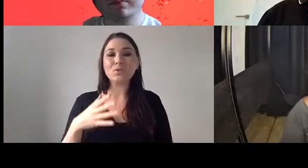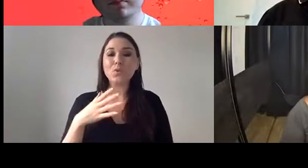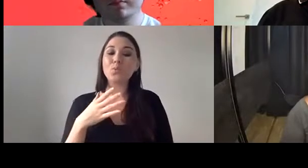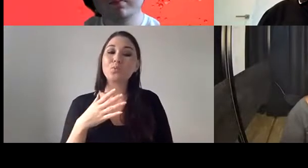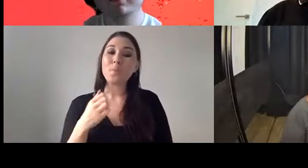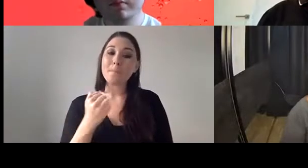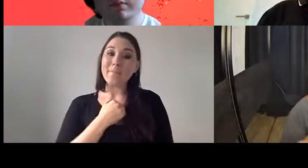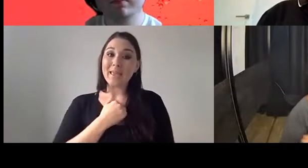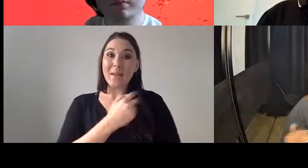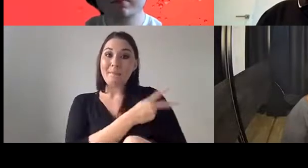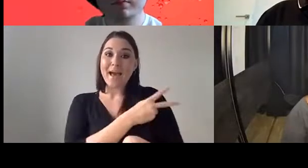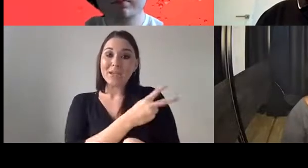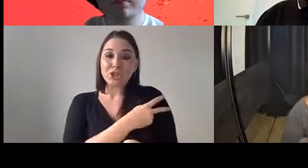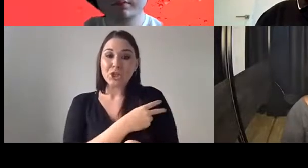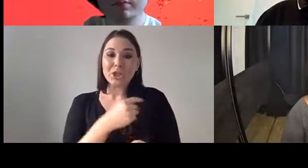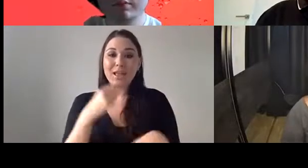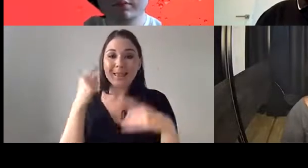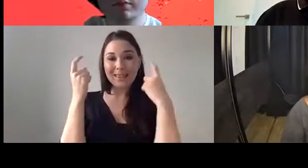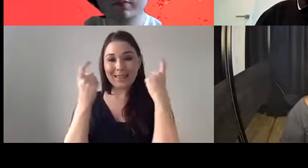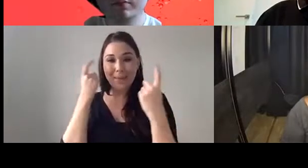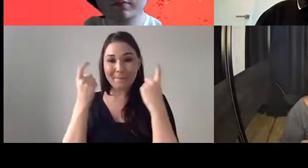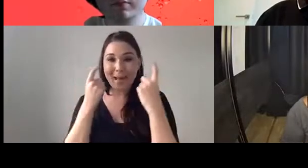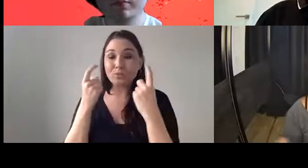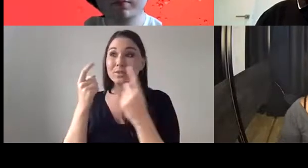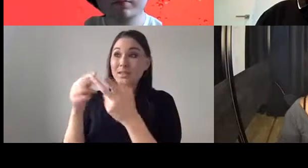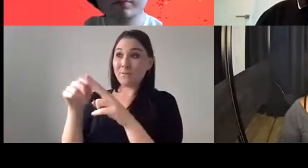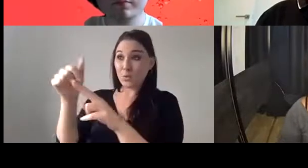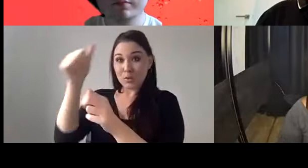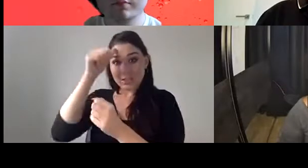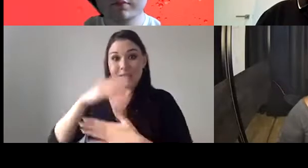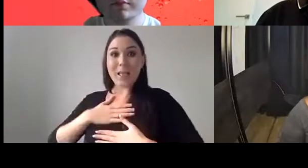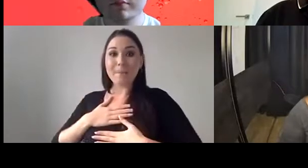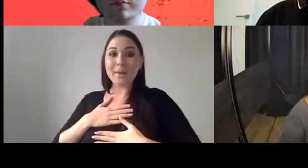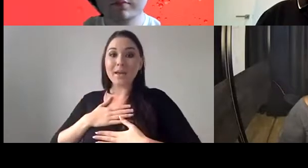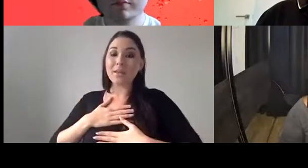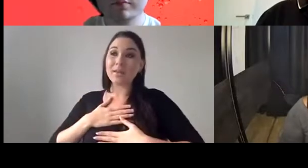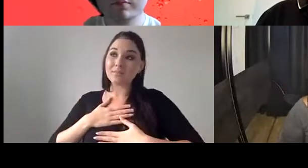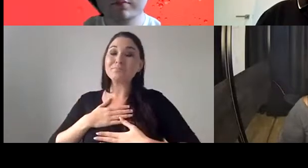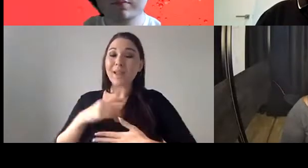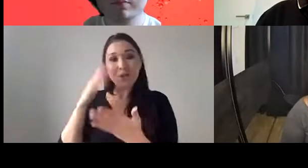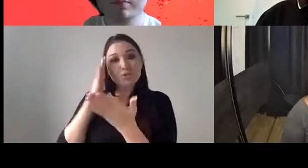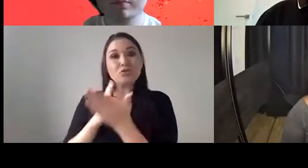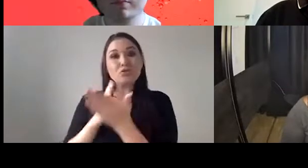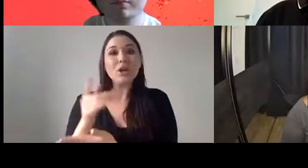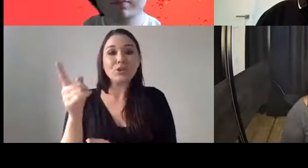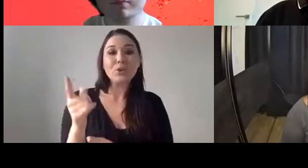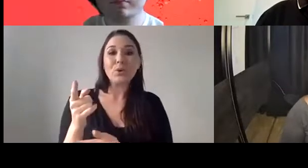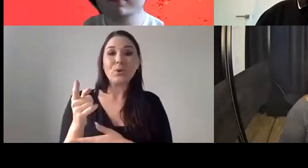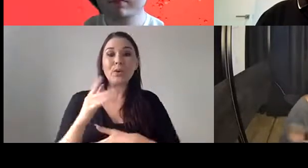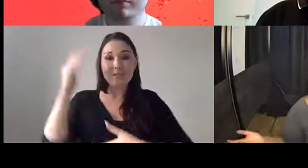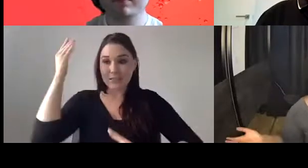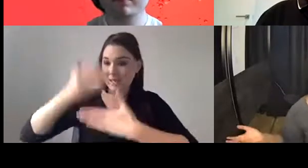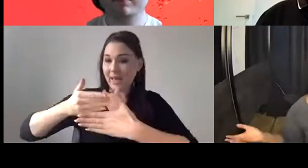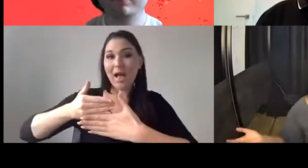outcome. If you tell me, I trust you, if you tell me that you will need that much time to do your work, if you're away for 2